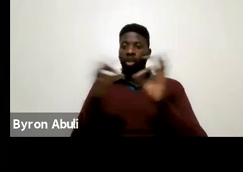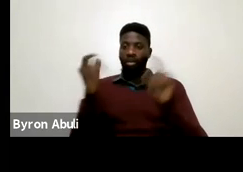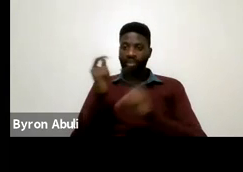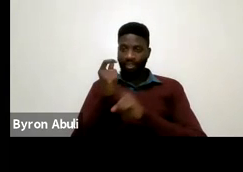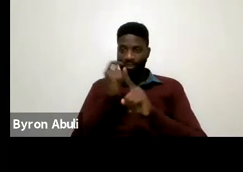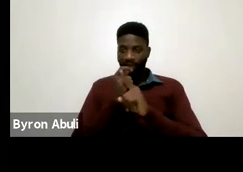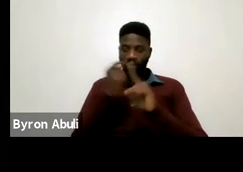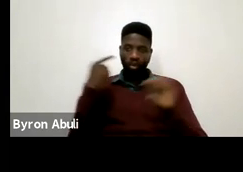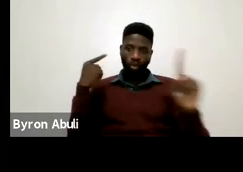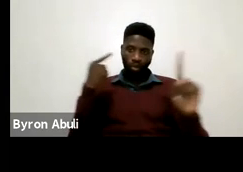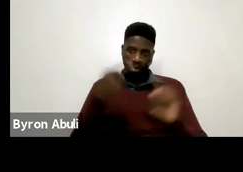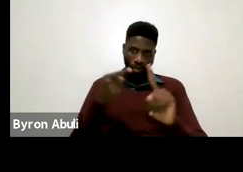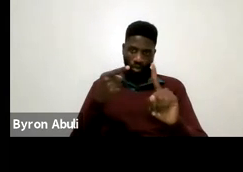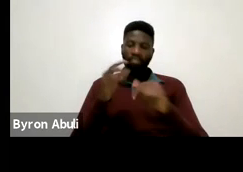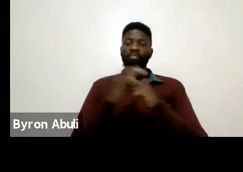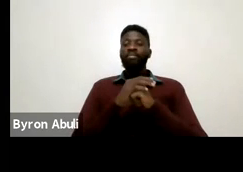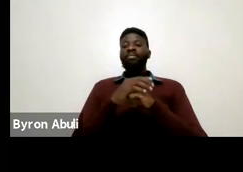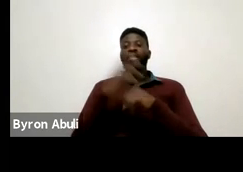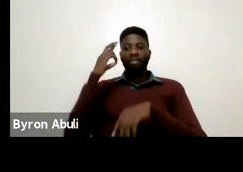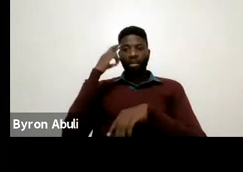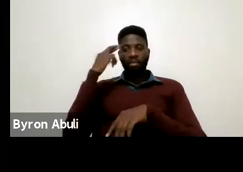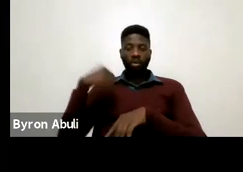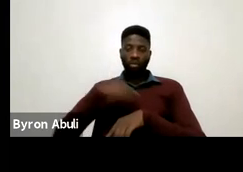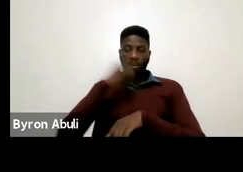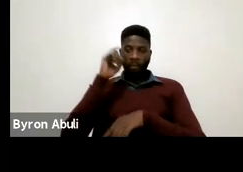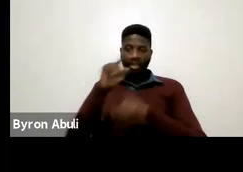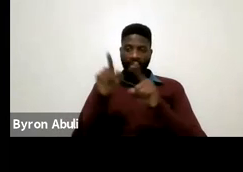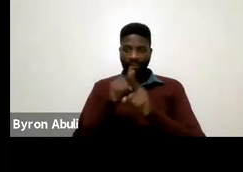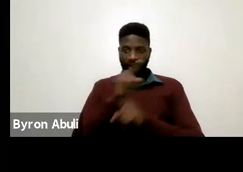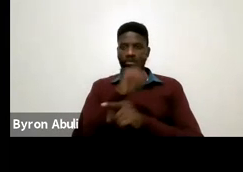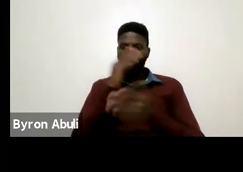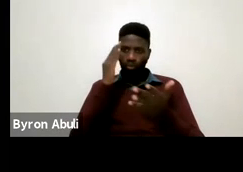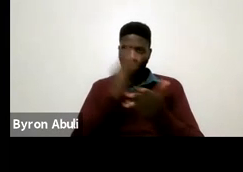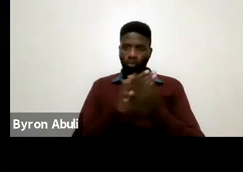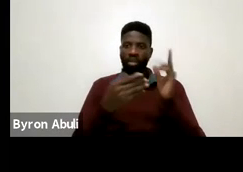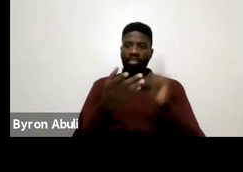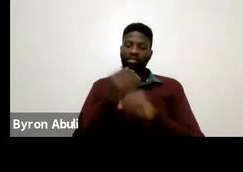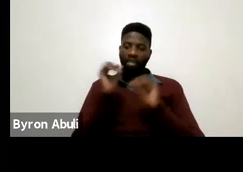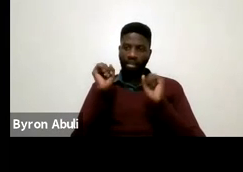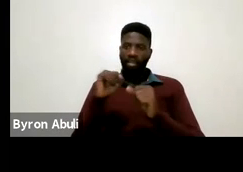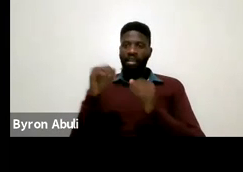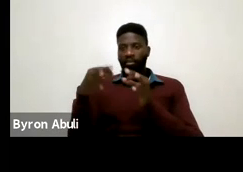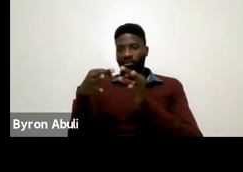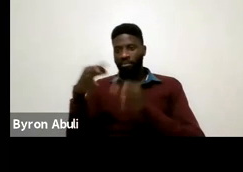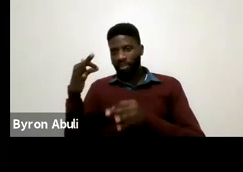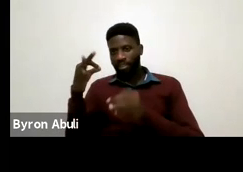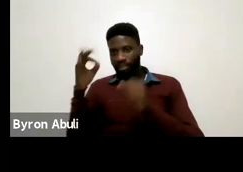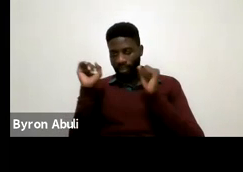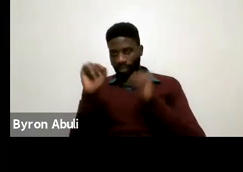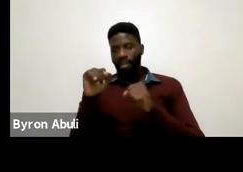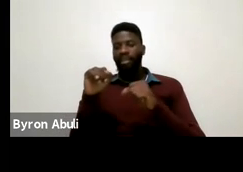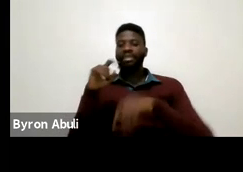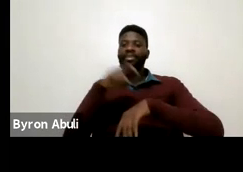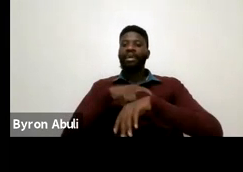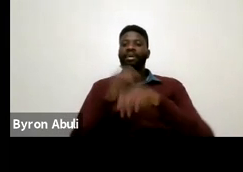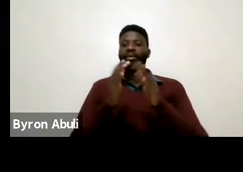goals. Remember, we also need to keep them realistic, achievable, measurable, and time-bound. You really have to do it within a